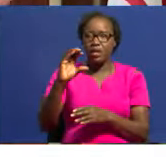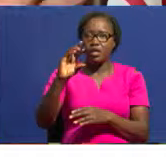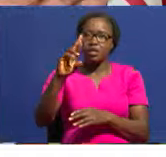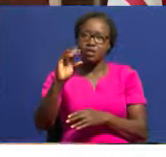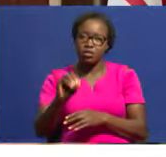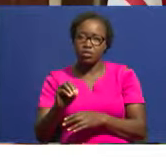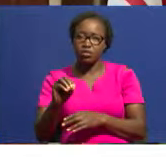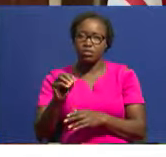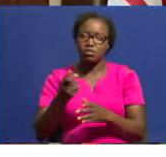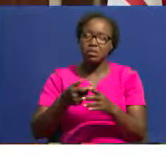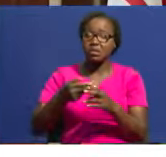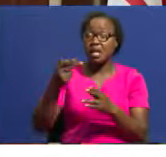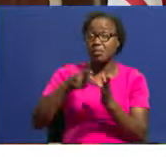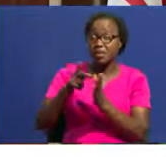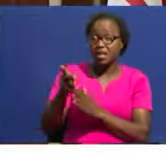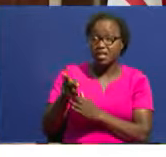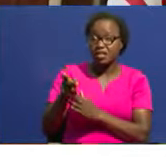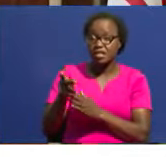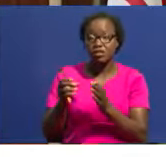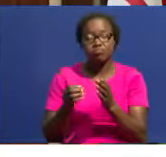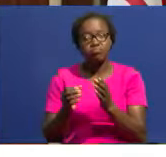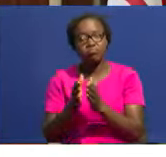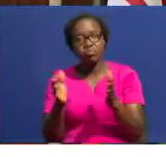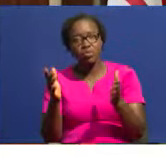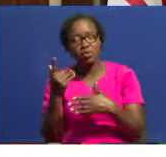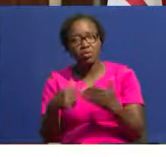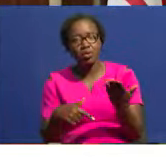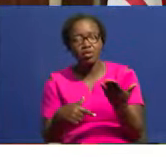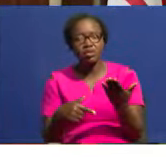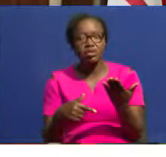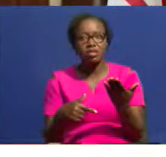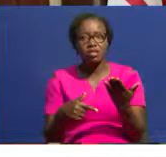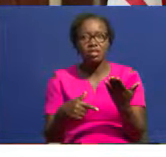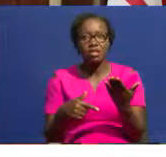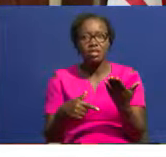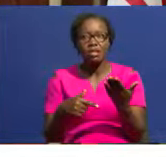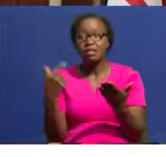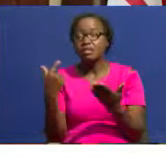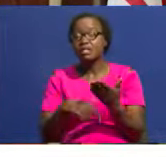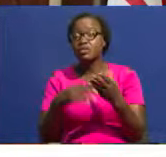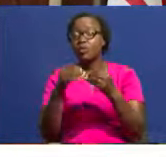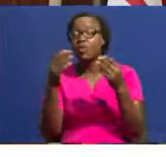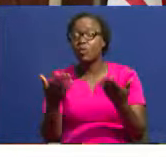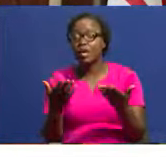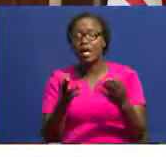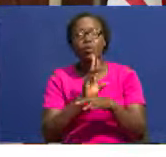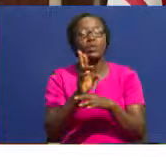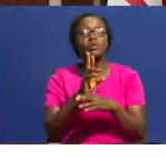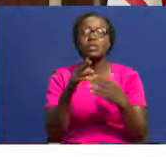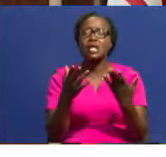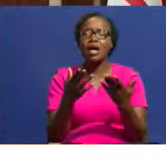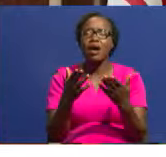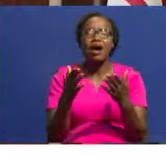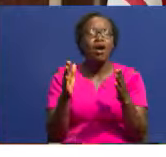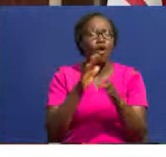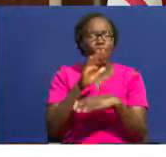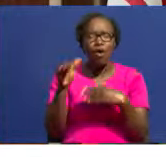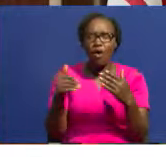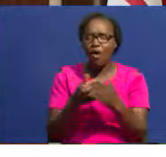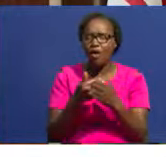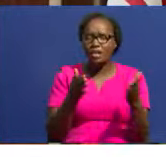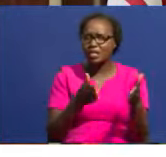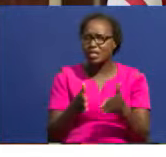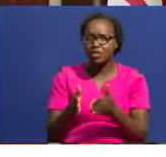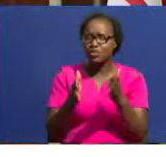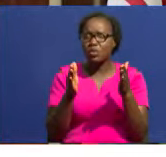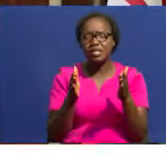What is inflation? What is growth? What do we see revenue going? How do we expand? All those macro parameters.